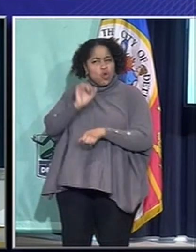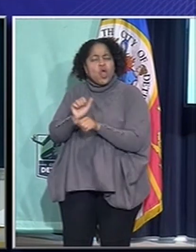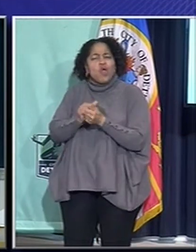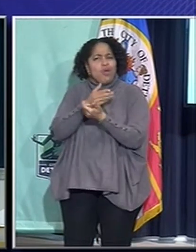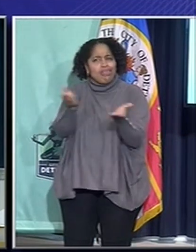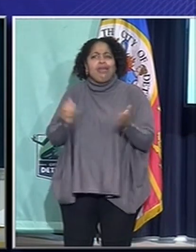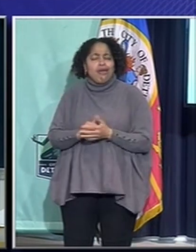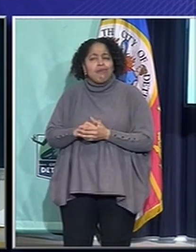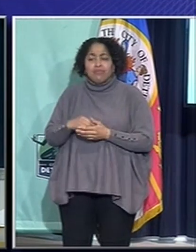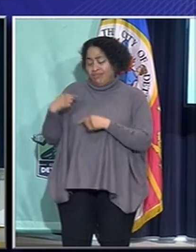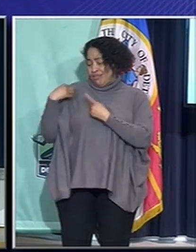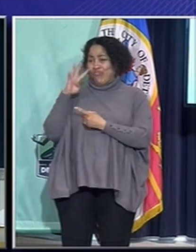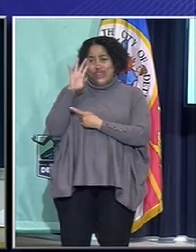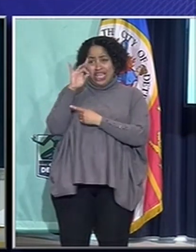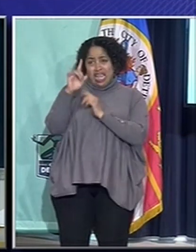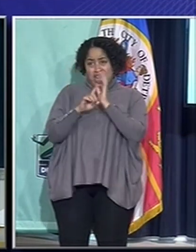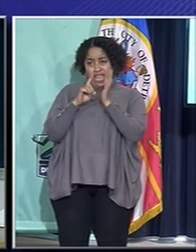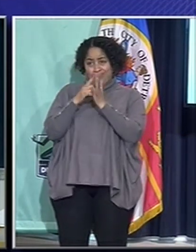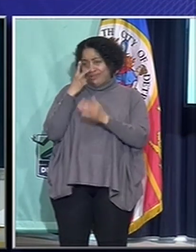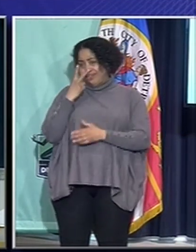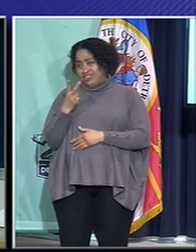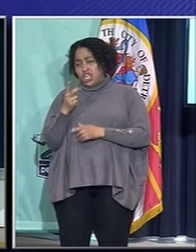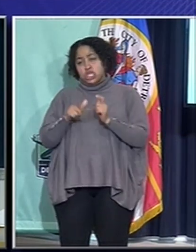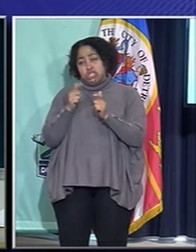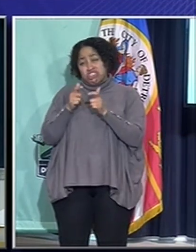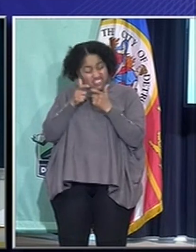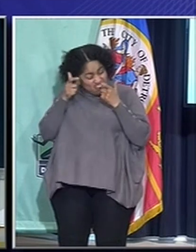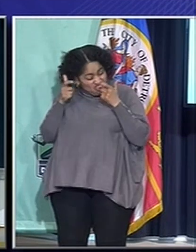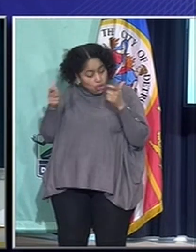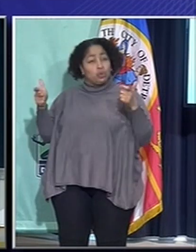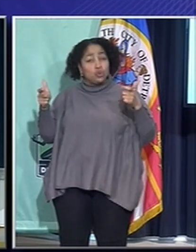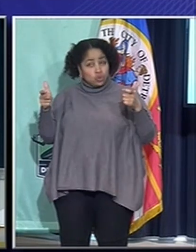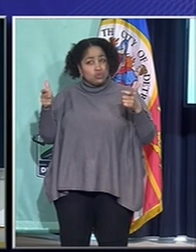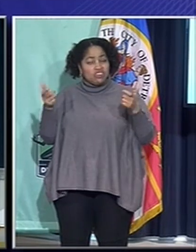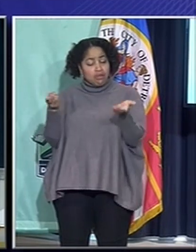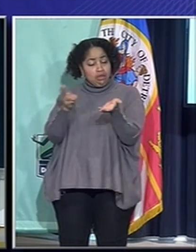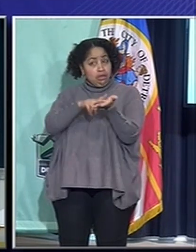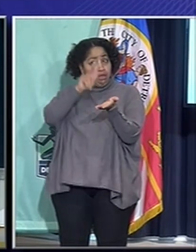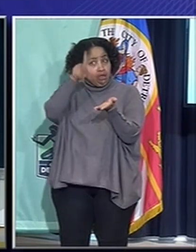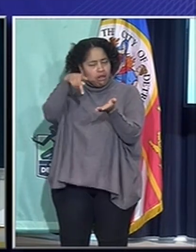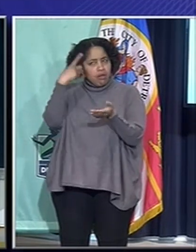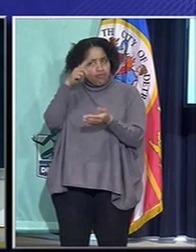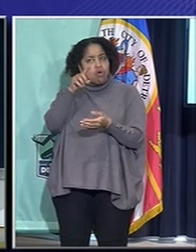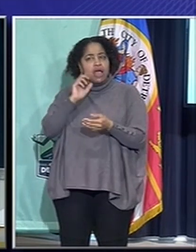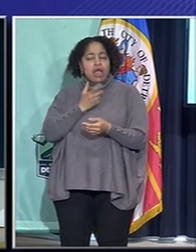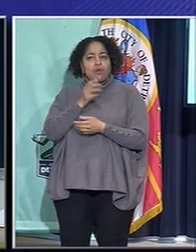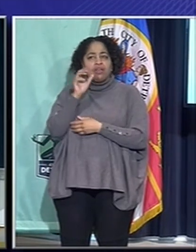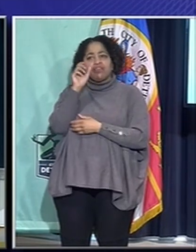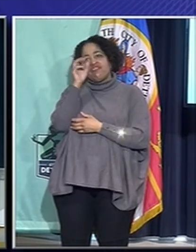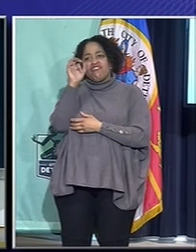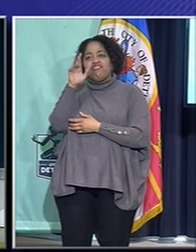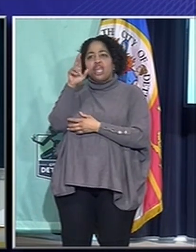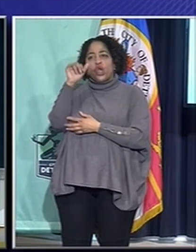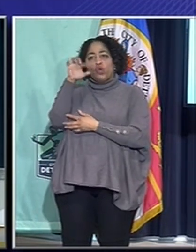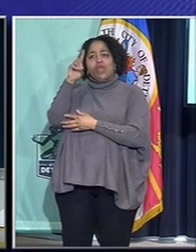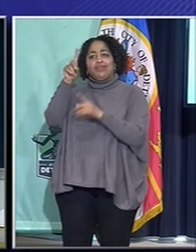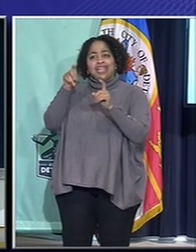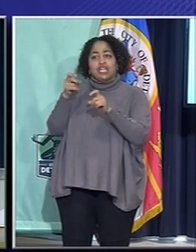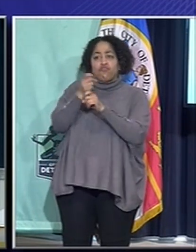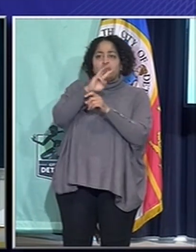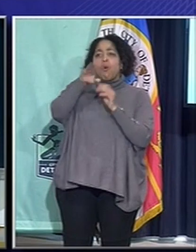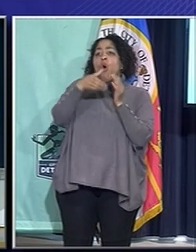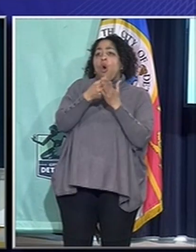in the last 48 hours, we've seen huge enrollment in Fairgrounds testing from Whole Foods, from Del